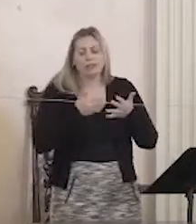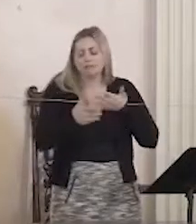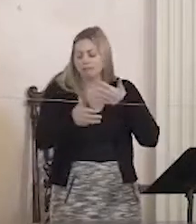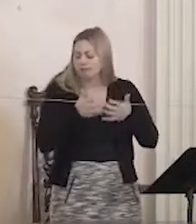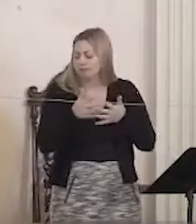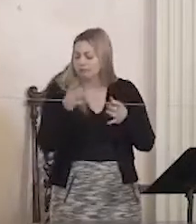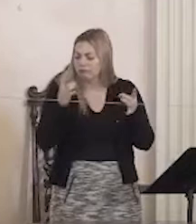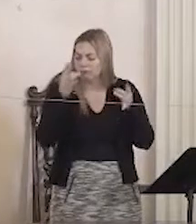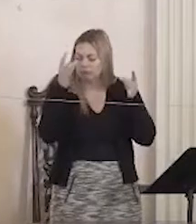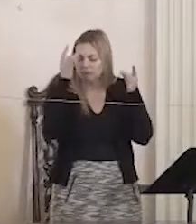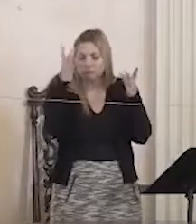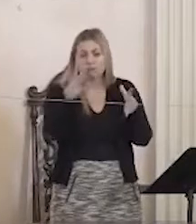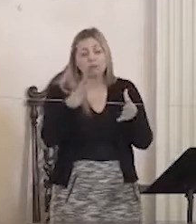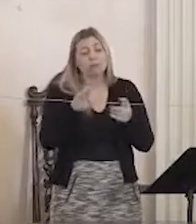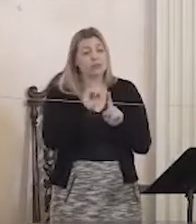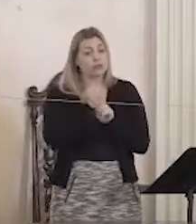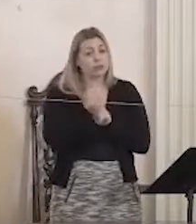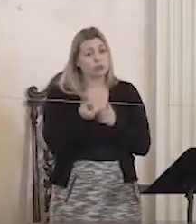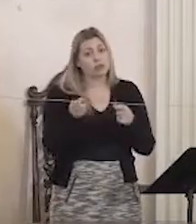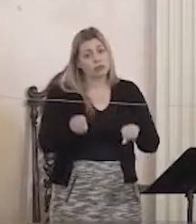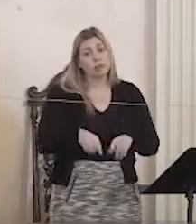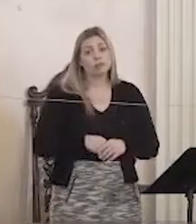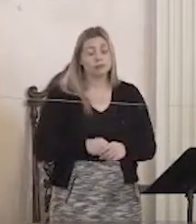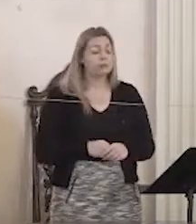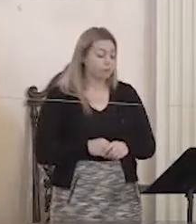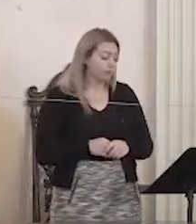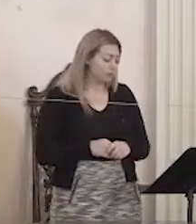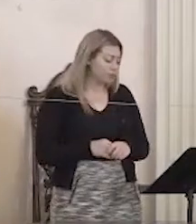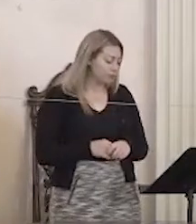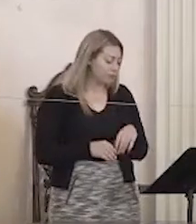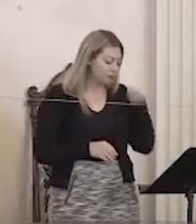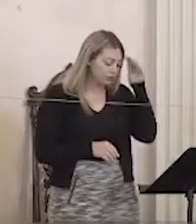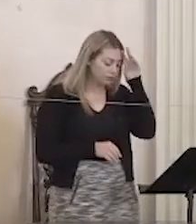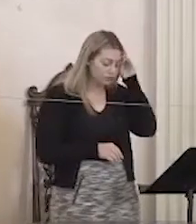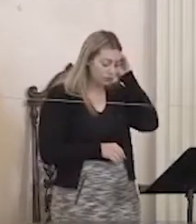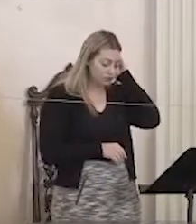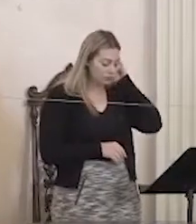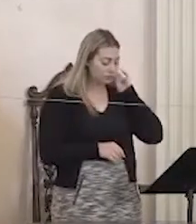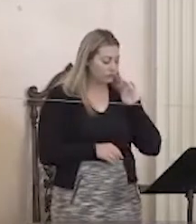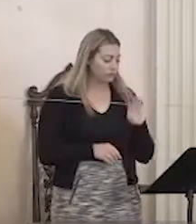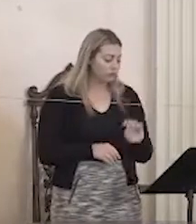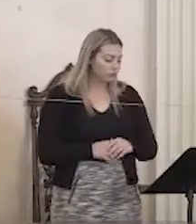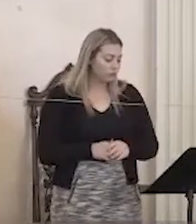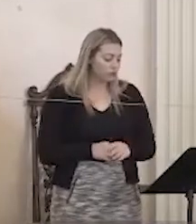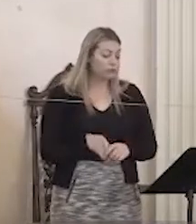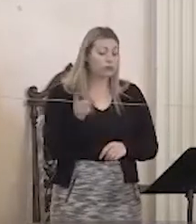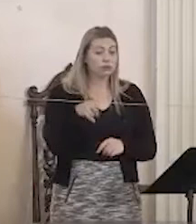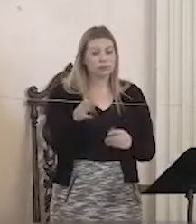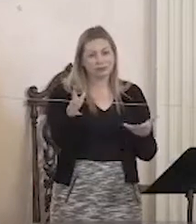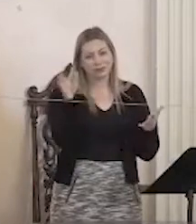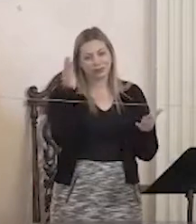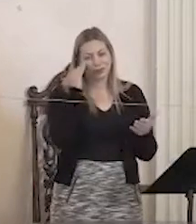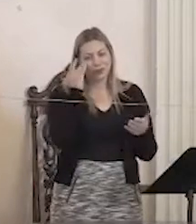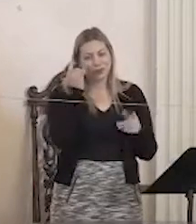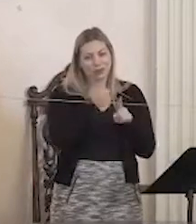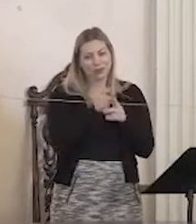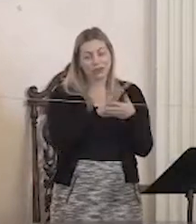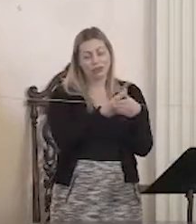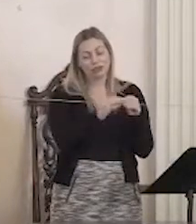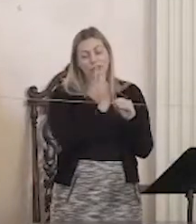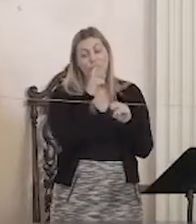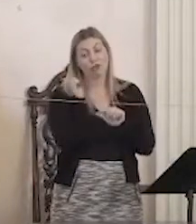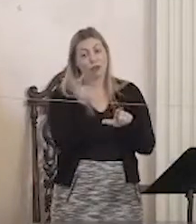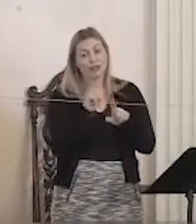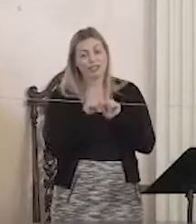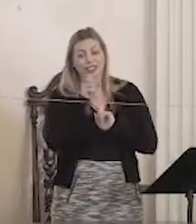the most dire and despicable circumstances. So as you know from our story for all